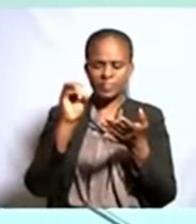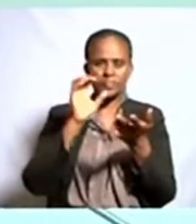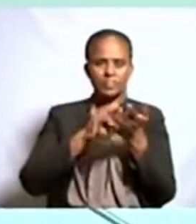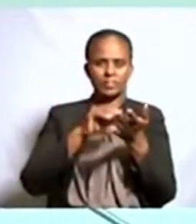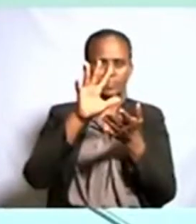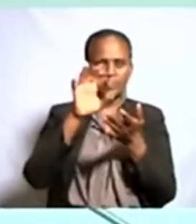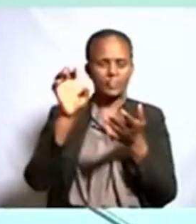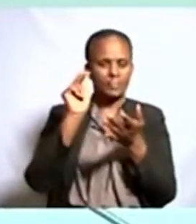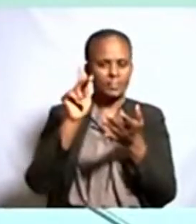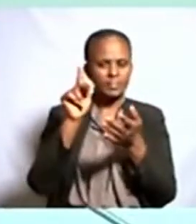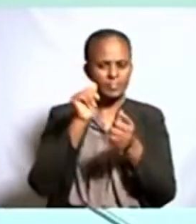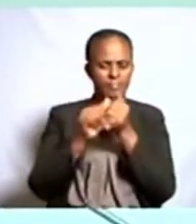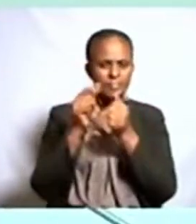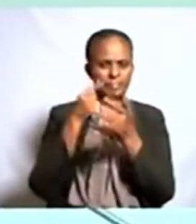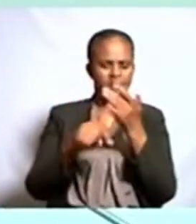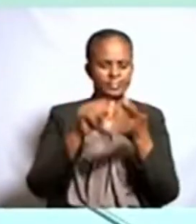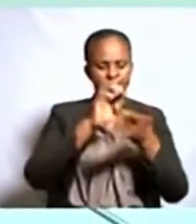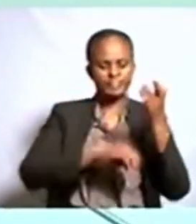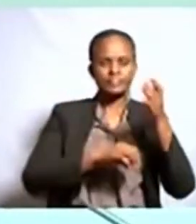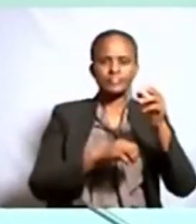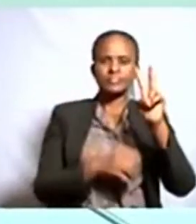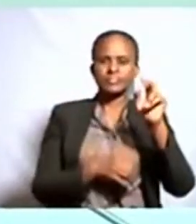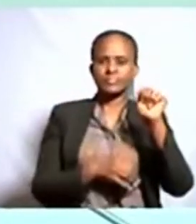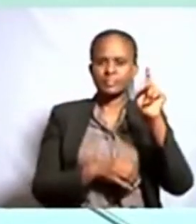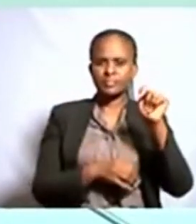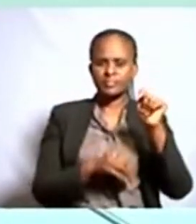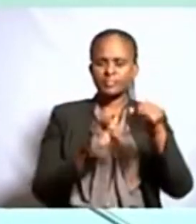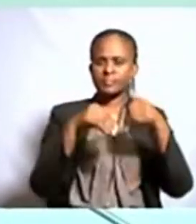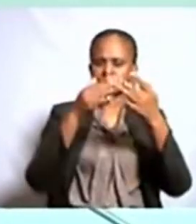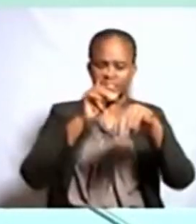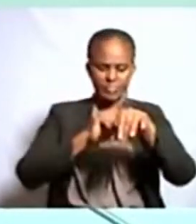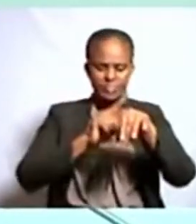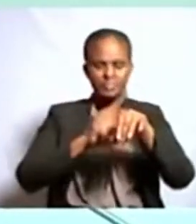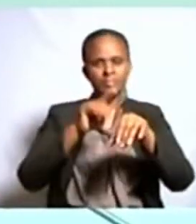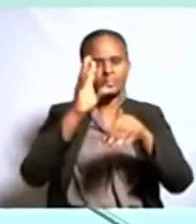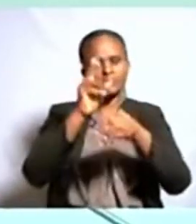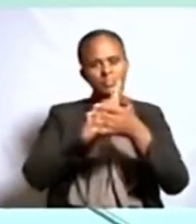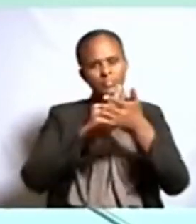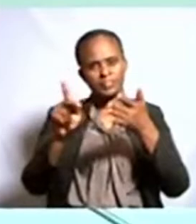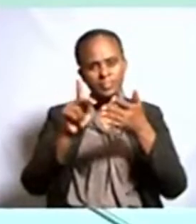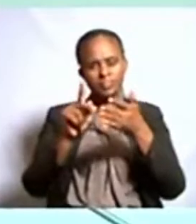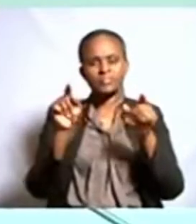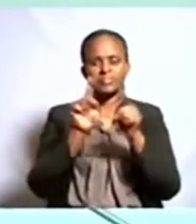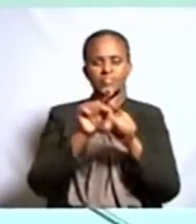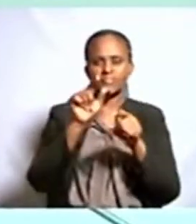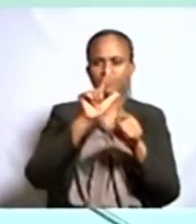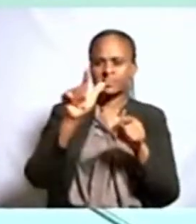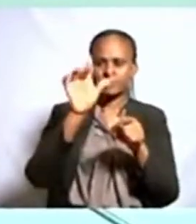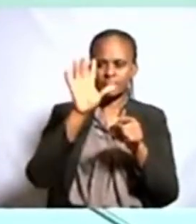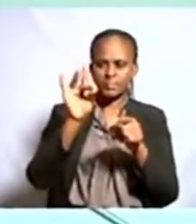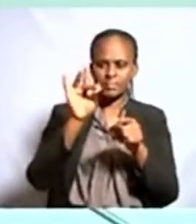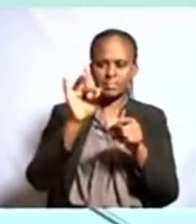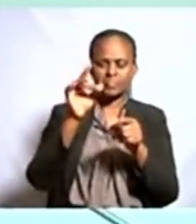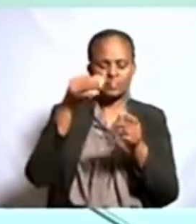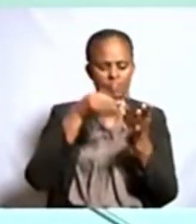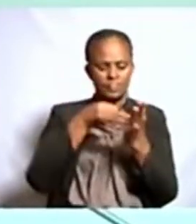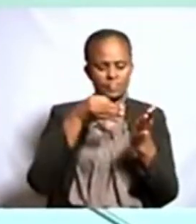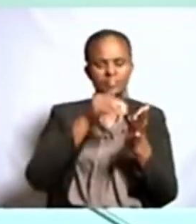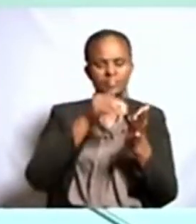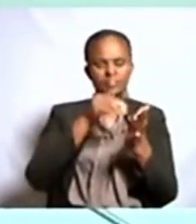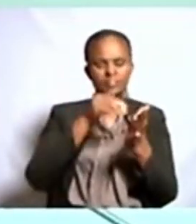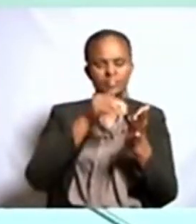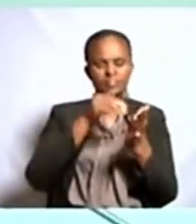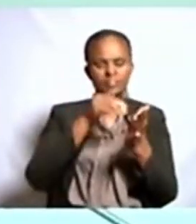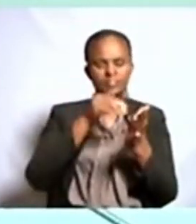5,360,500 kwacha, VAT exclusive, with a delivery period of 4 to 6 weeks. As at 20th February 2022, no payment had